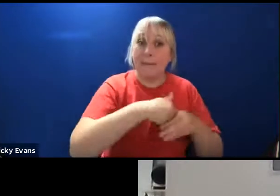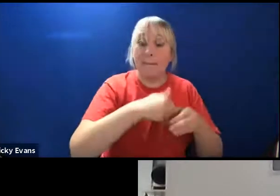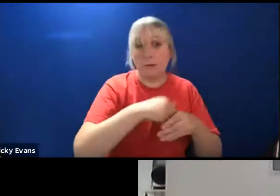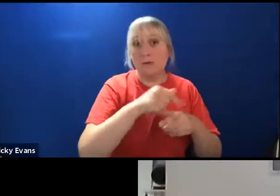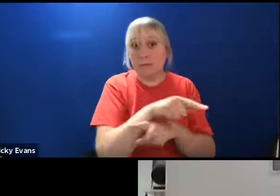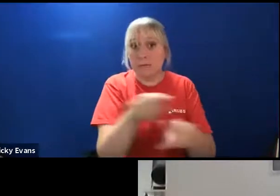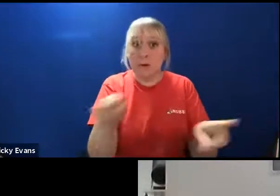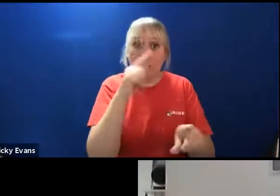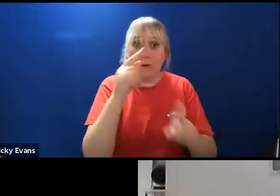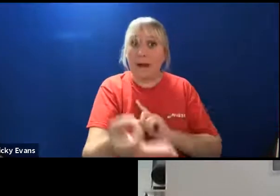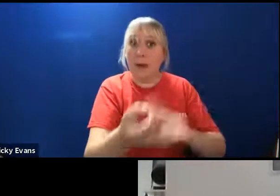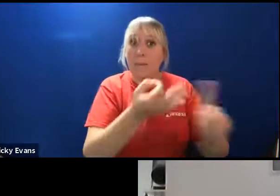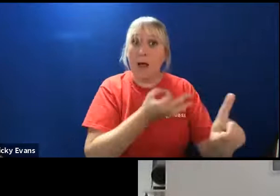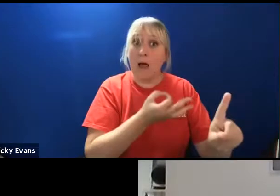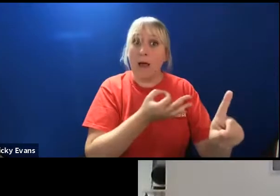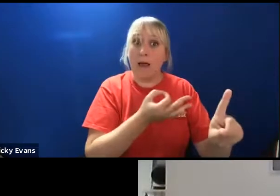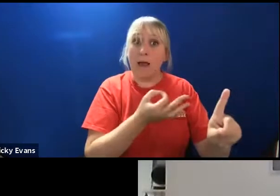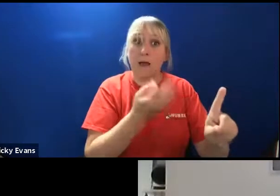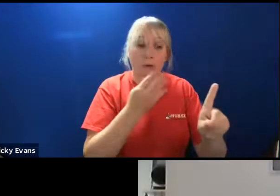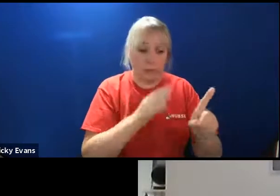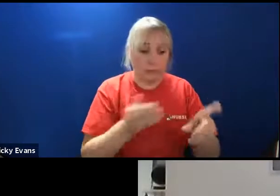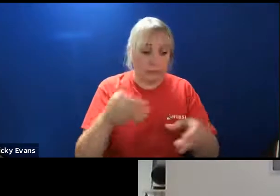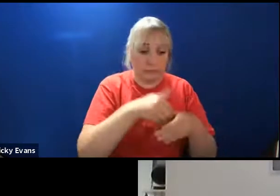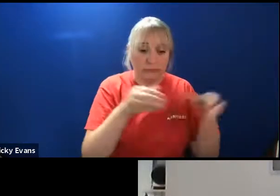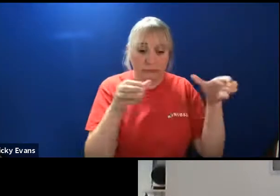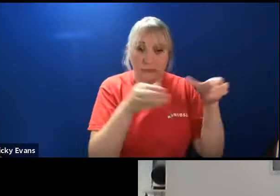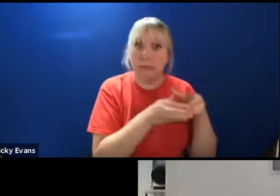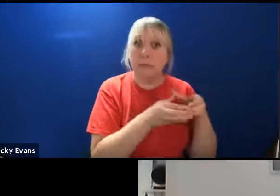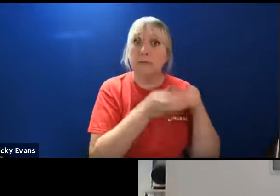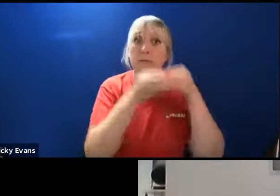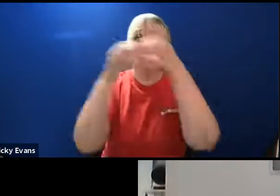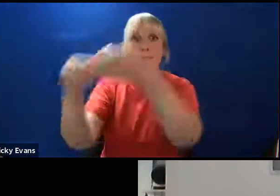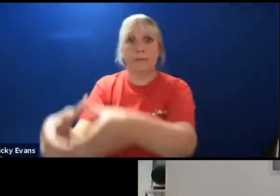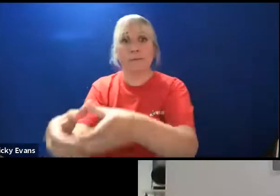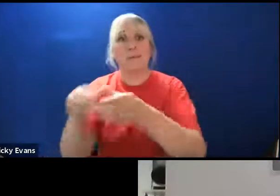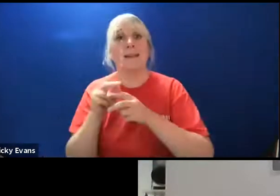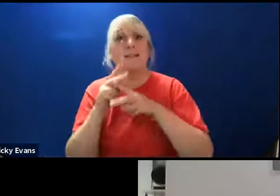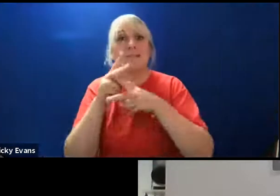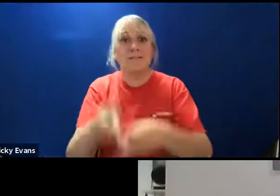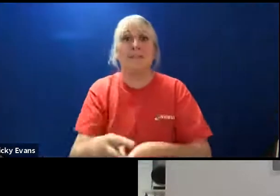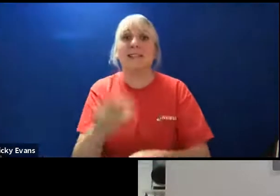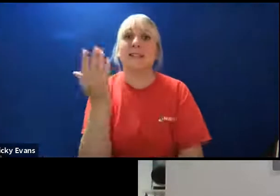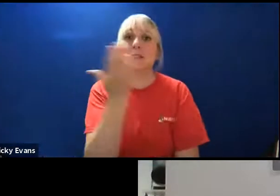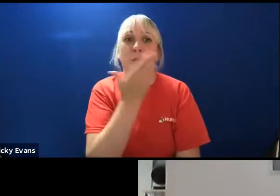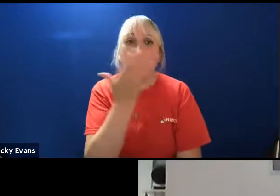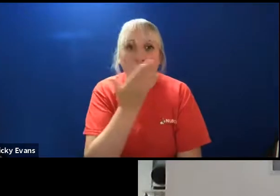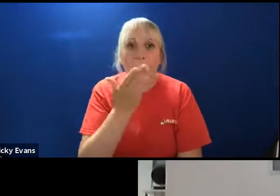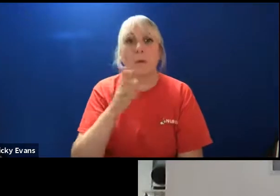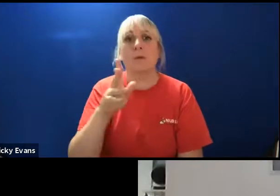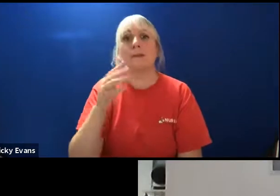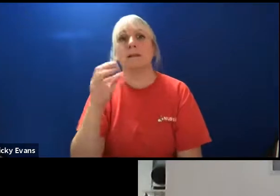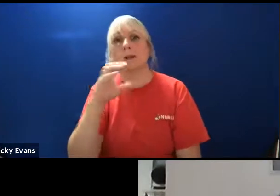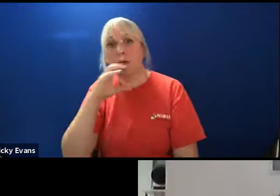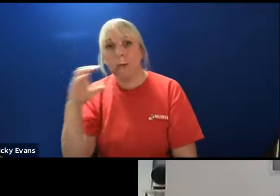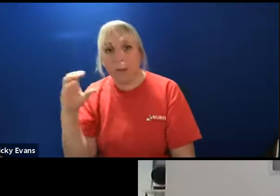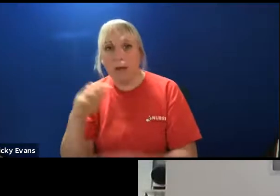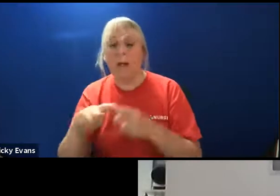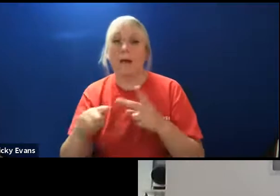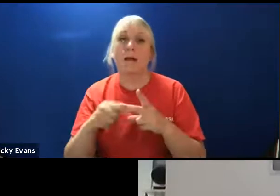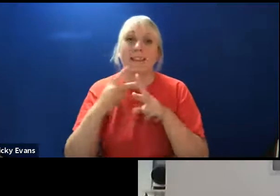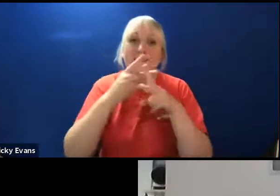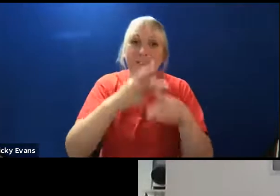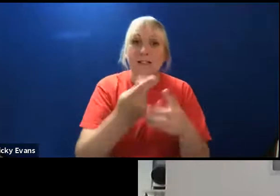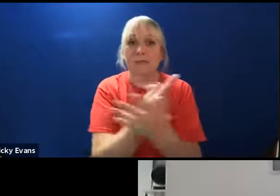these delegations, and they visit schools in Cuba, they meet with the education union in Cuba, they visit a number of